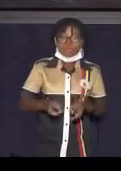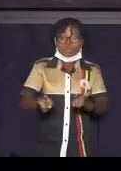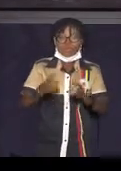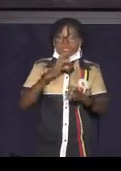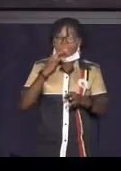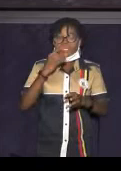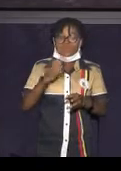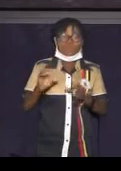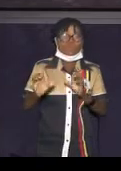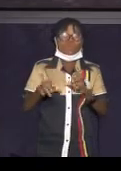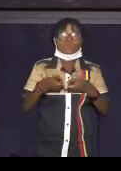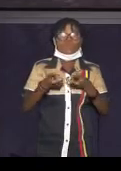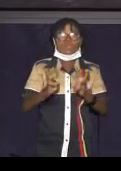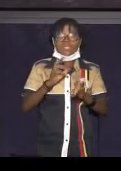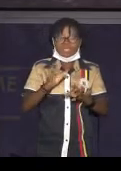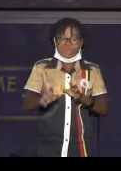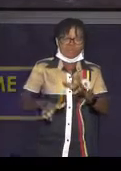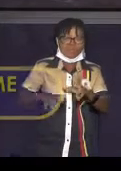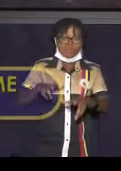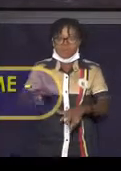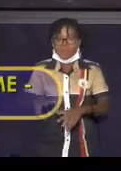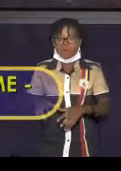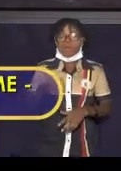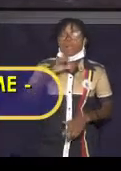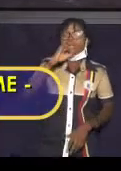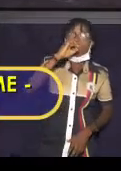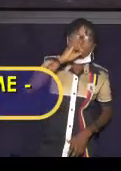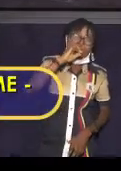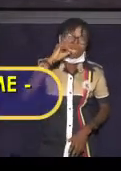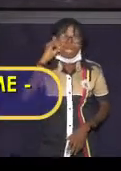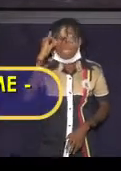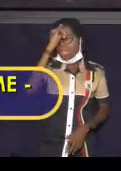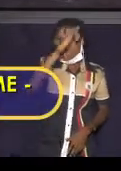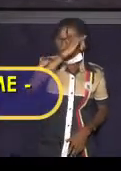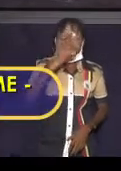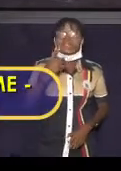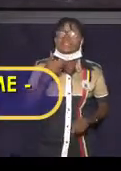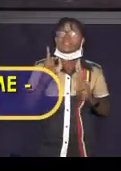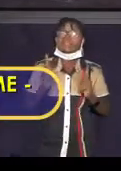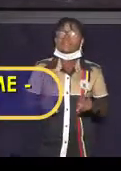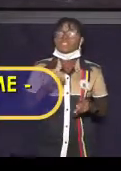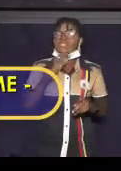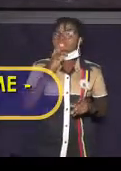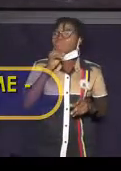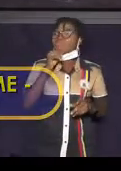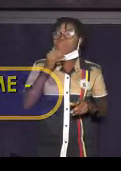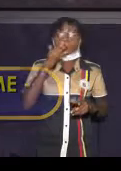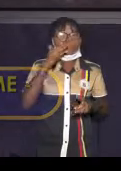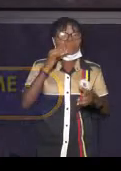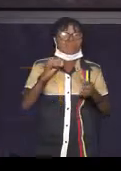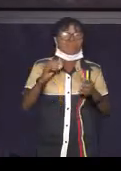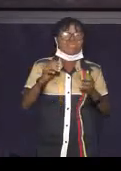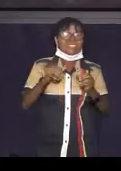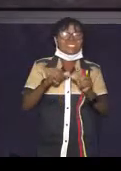way they do things, the way they walk, the way they talk, you see that this person is not coordinated.